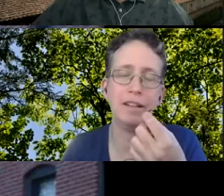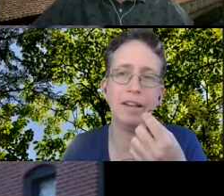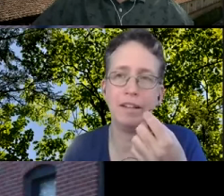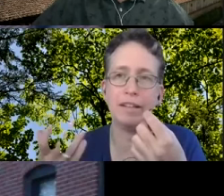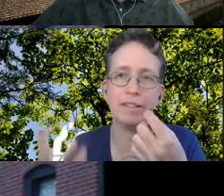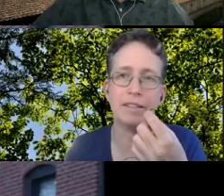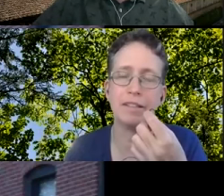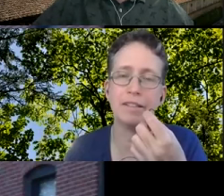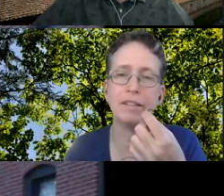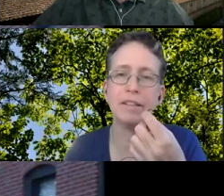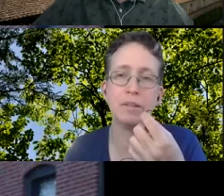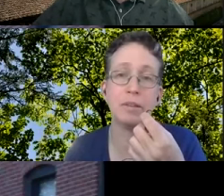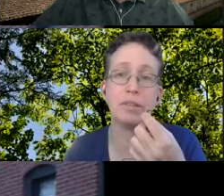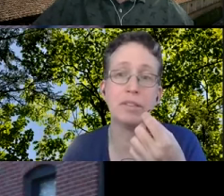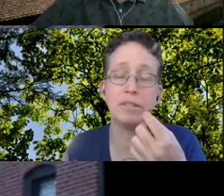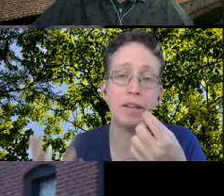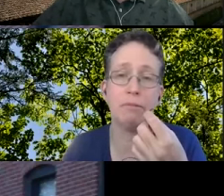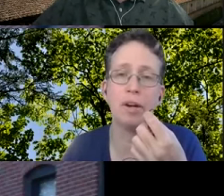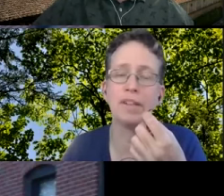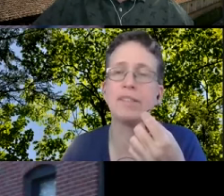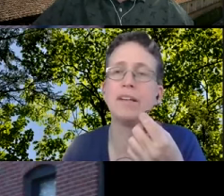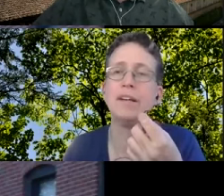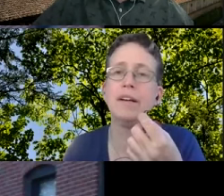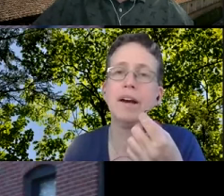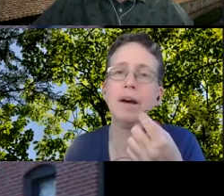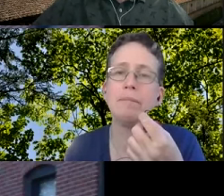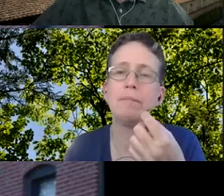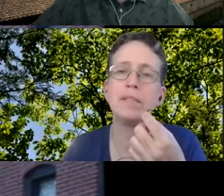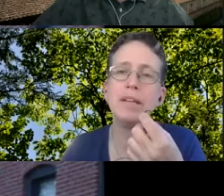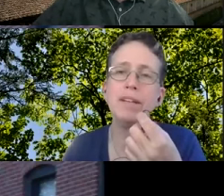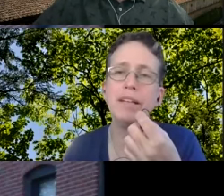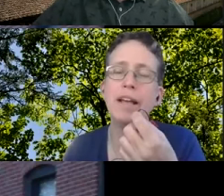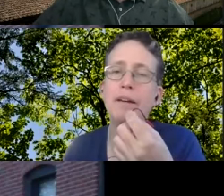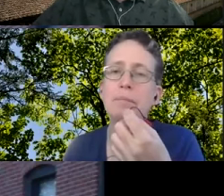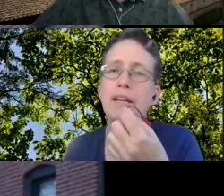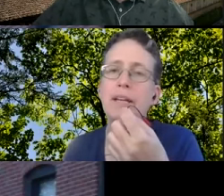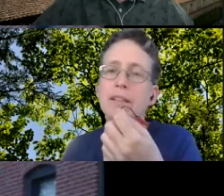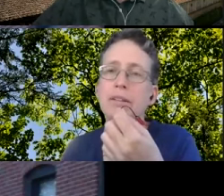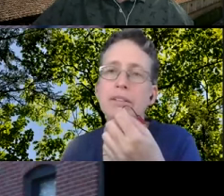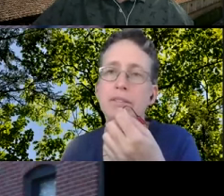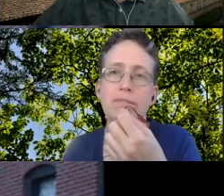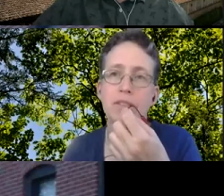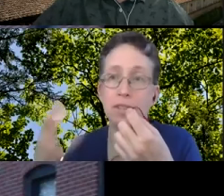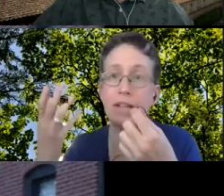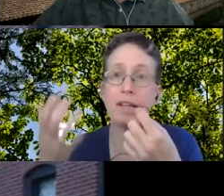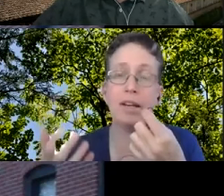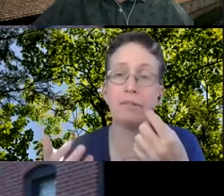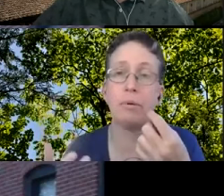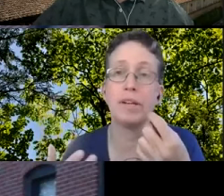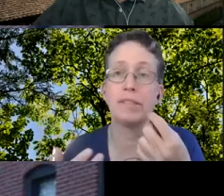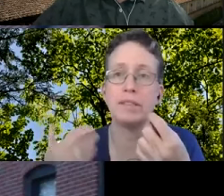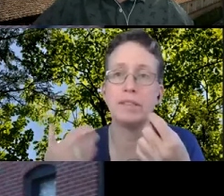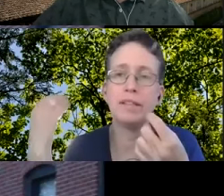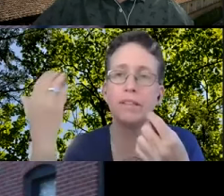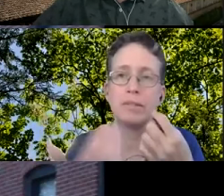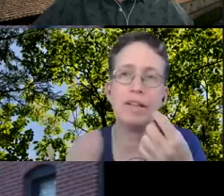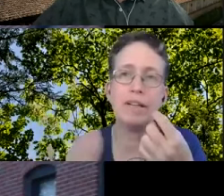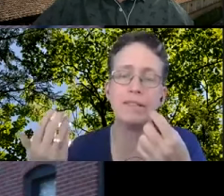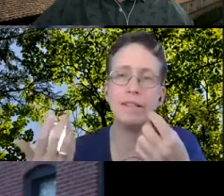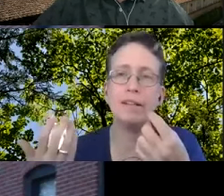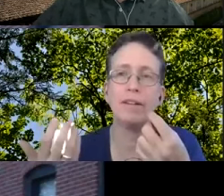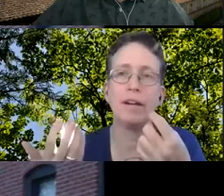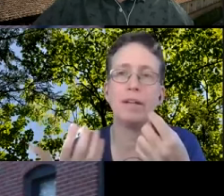and yet it's so it looks just like a forest. But so even in that place that looks just like any other forest, the